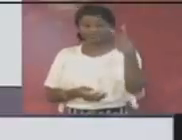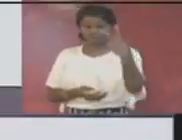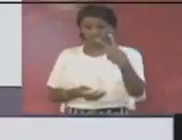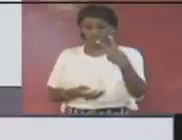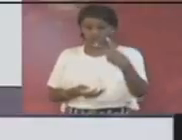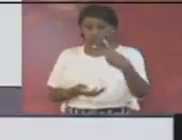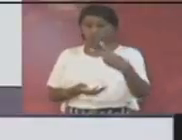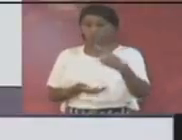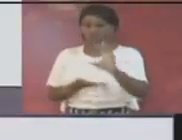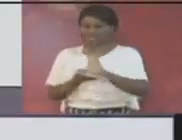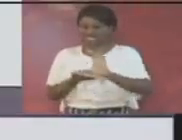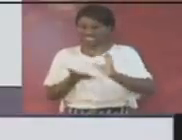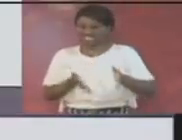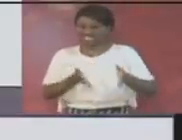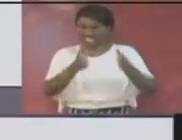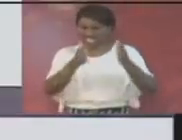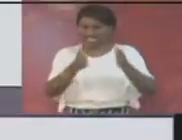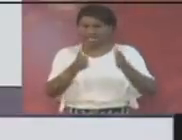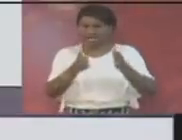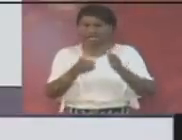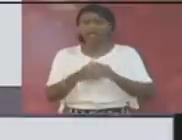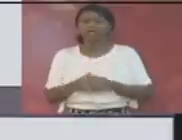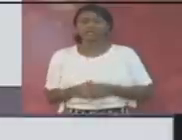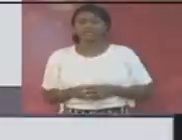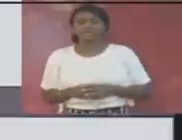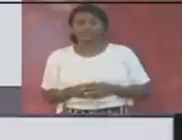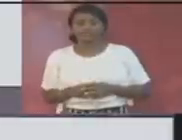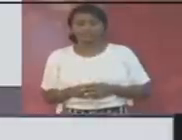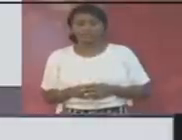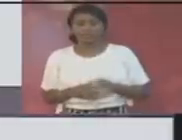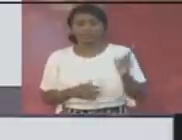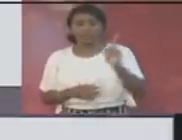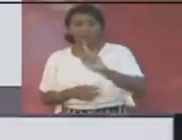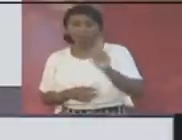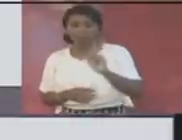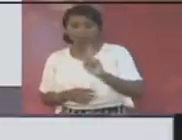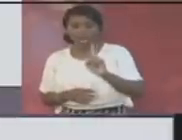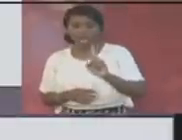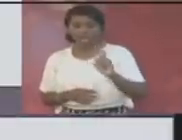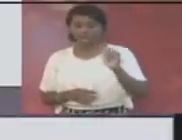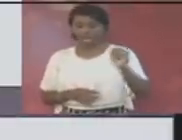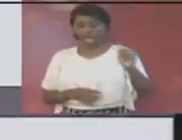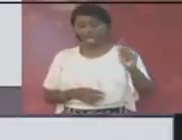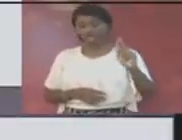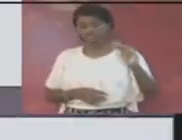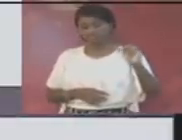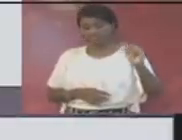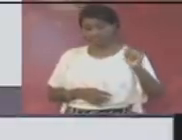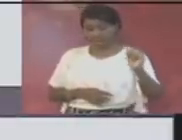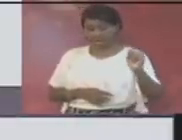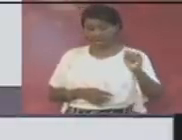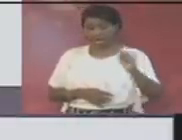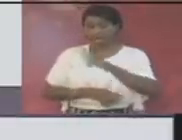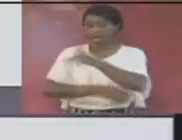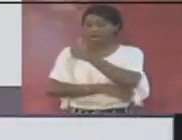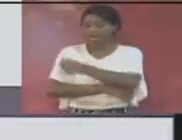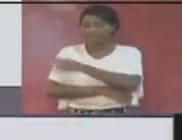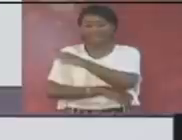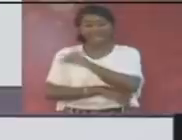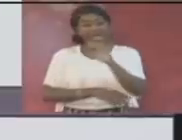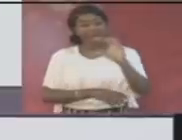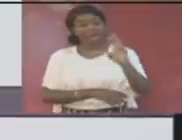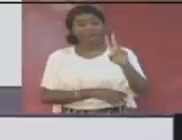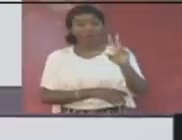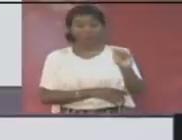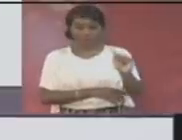centers, both called the Executive Wellness Center, located at the Arima General Hospital and at the Couva Medical